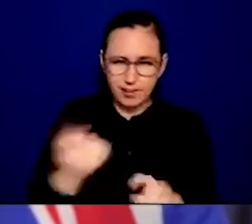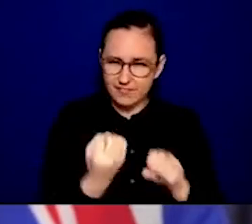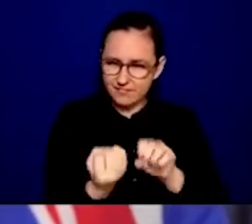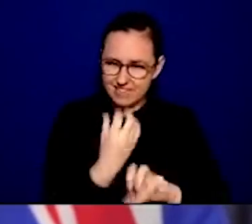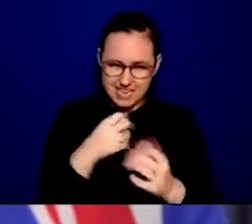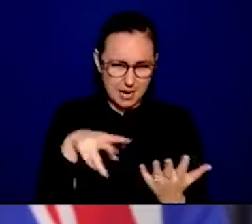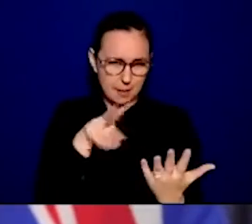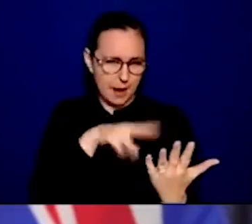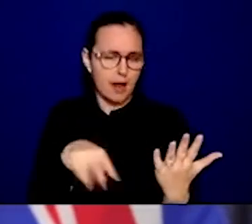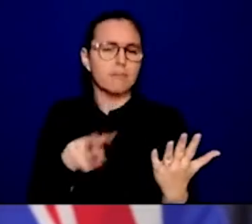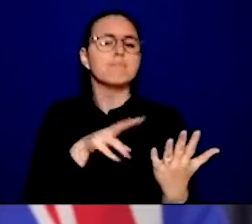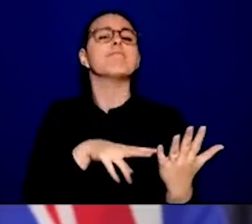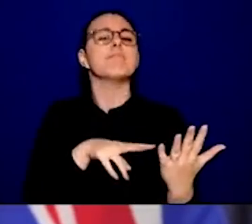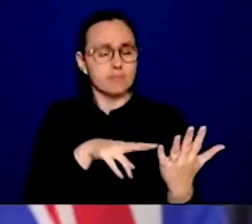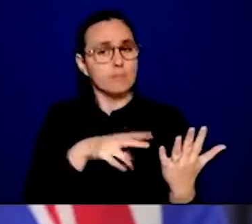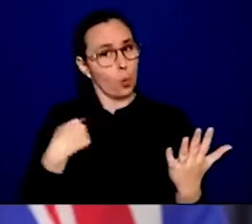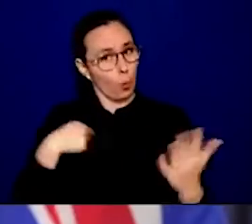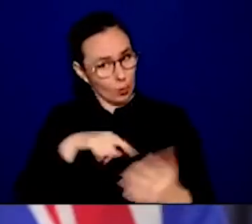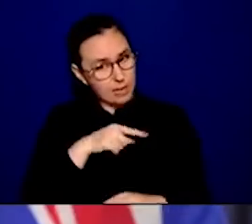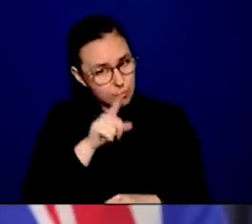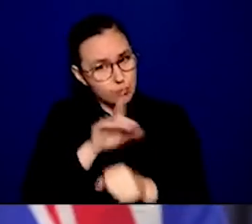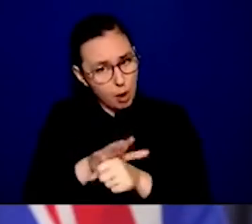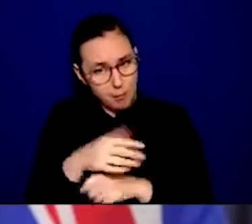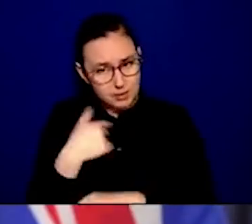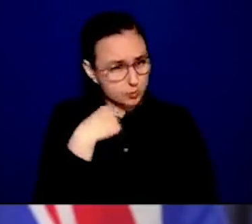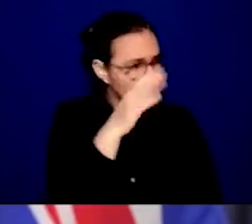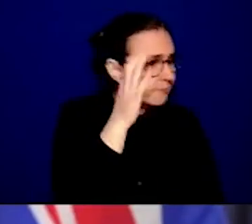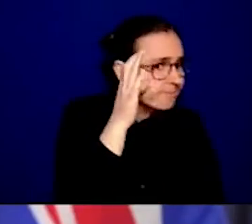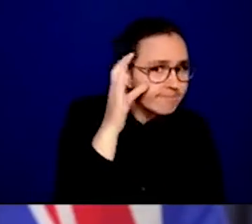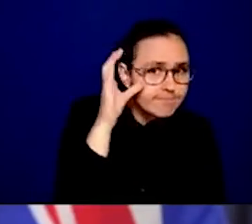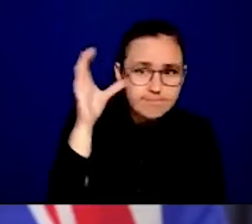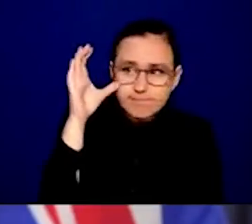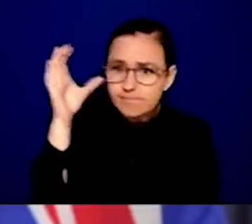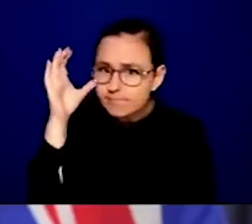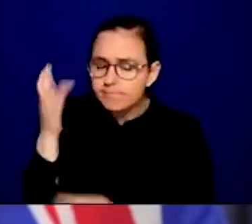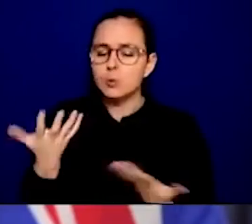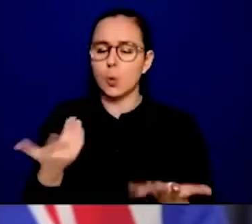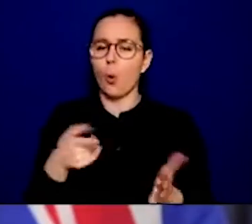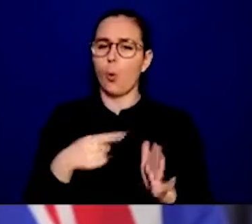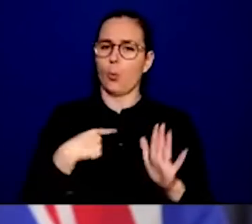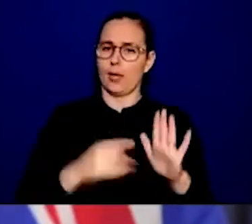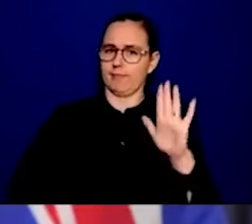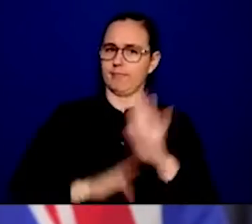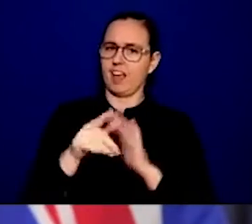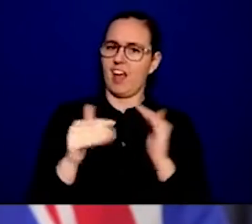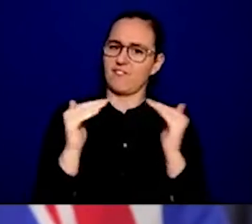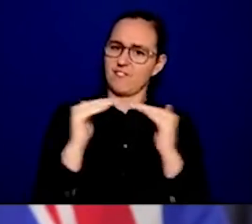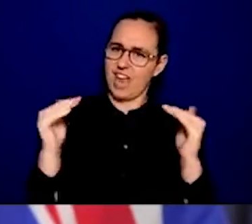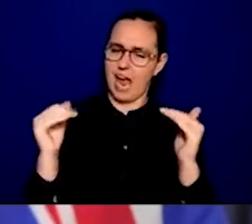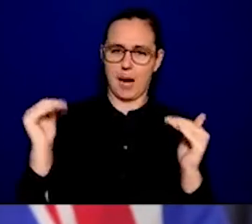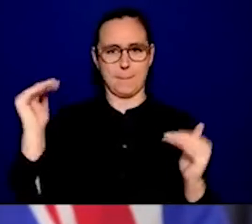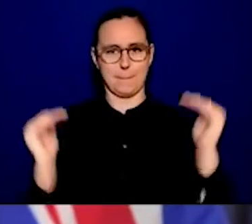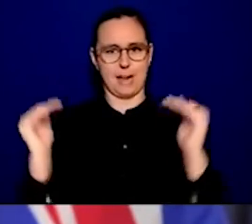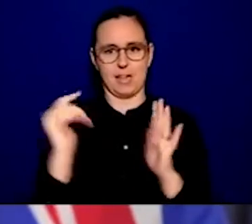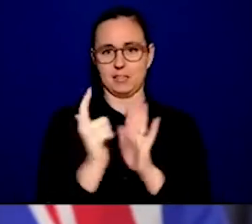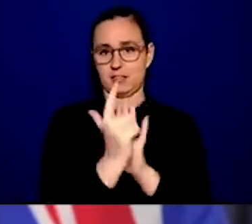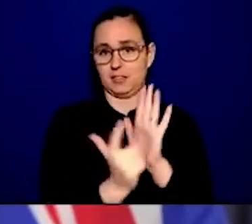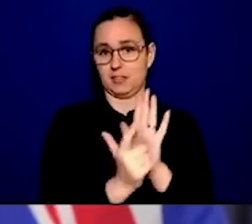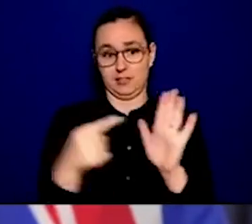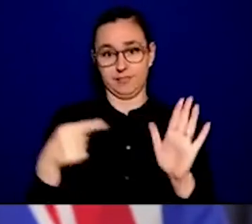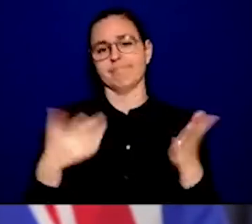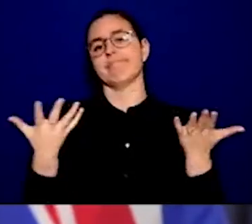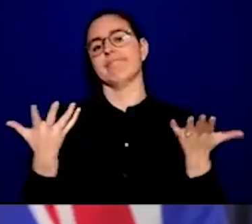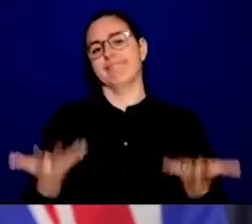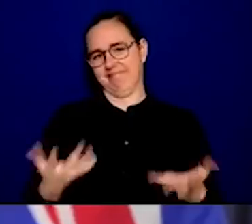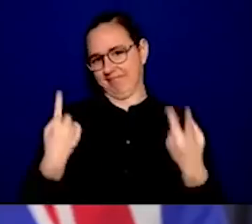everyone's perspective and develop a fair and balanced regulation. And this has been done.